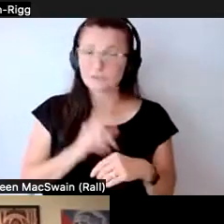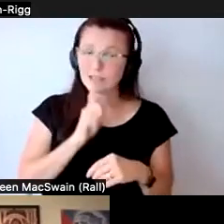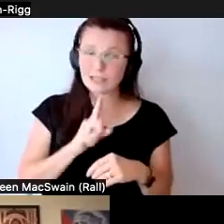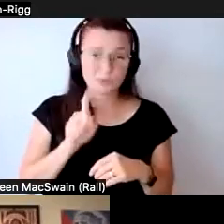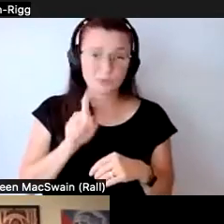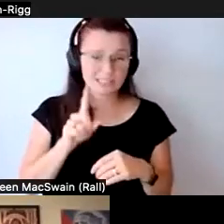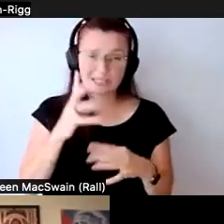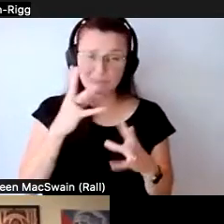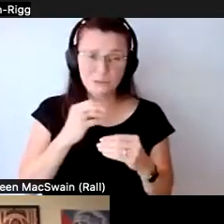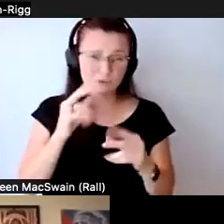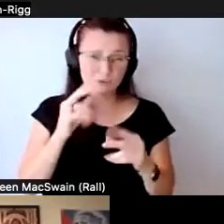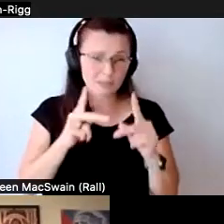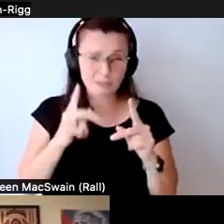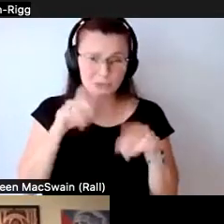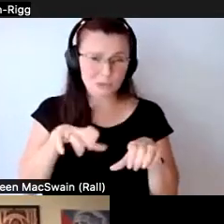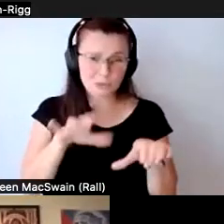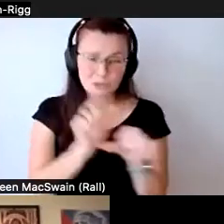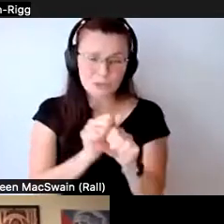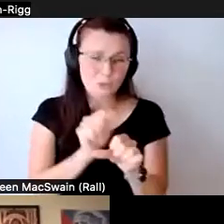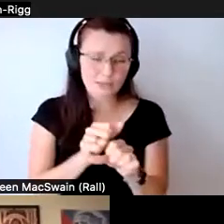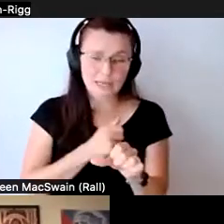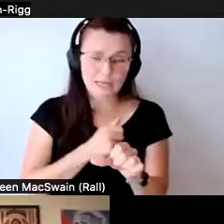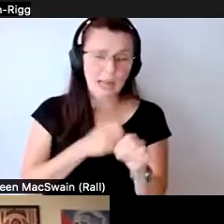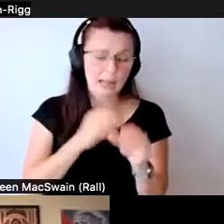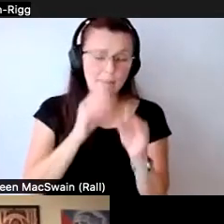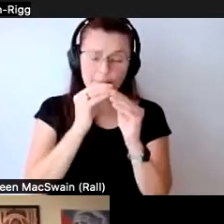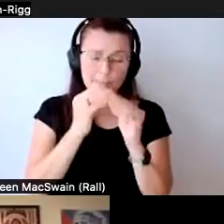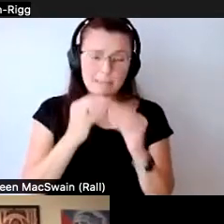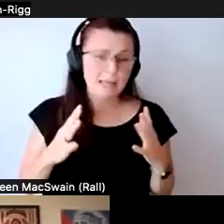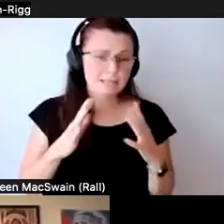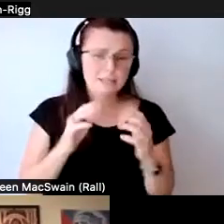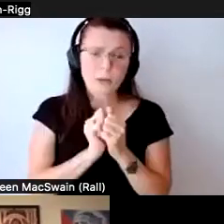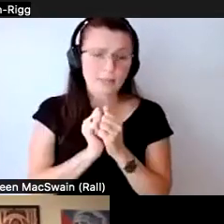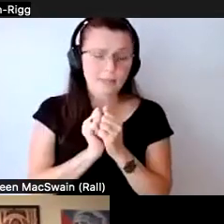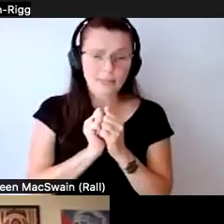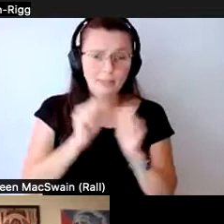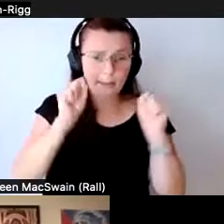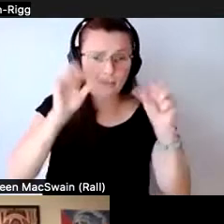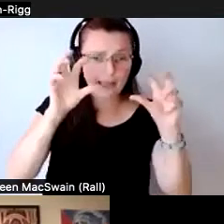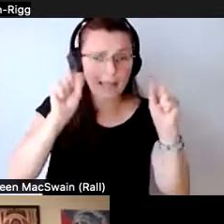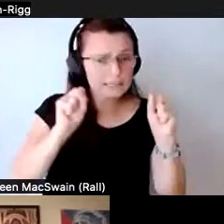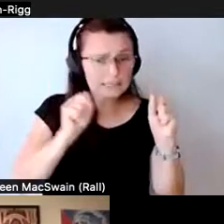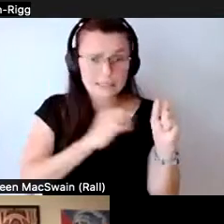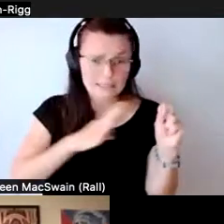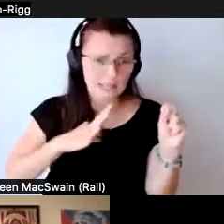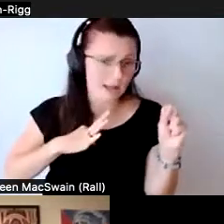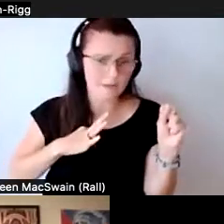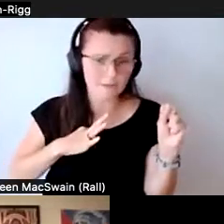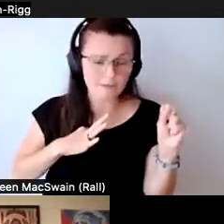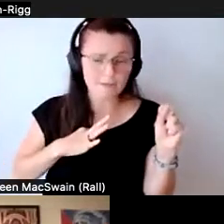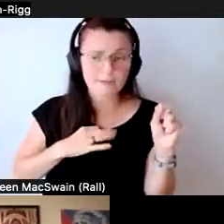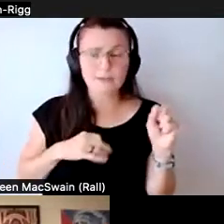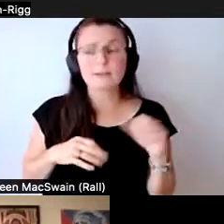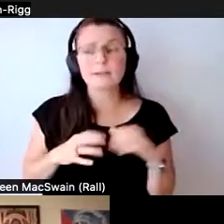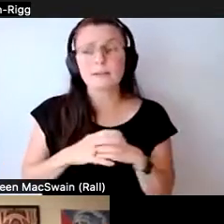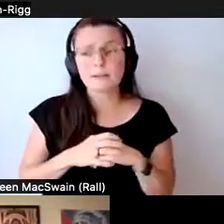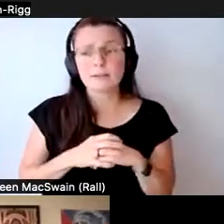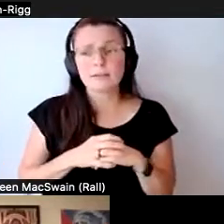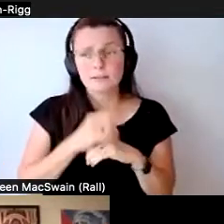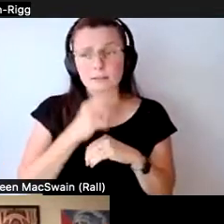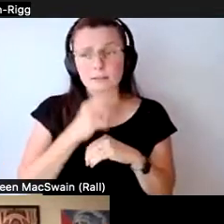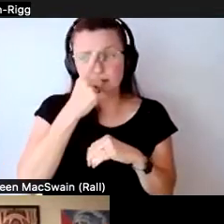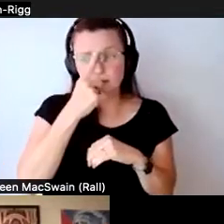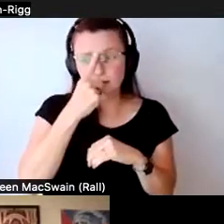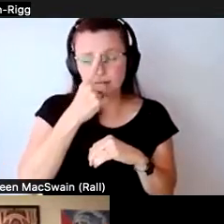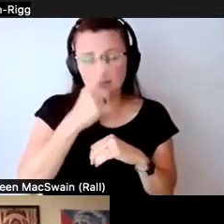blessed with some of the most amazing staff on the planet. And it's really a way, as an Indigenous person, as a